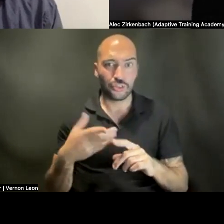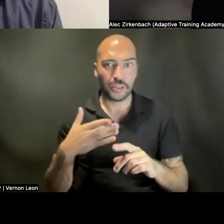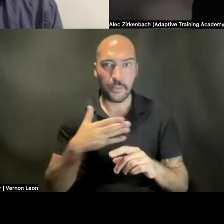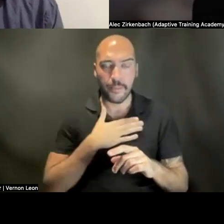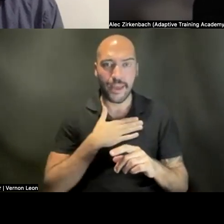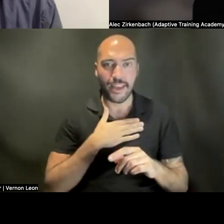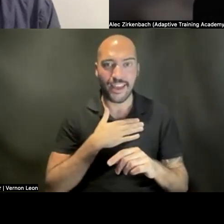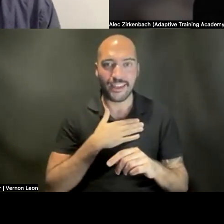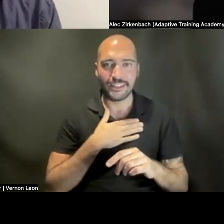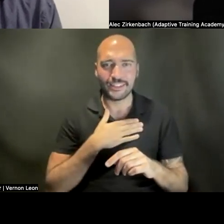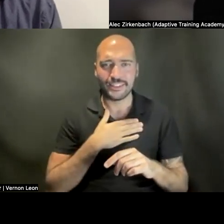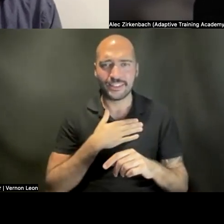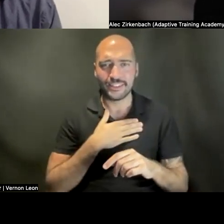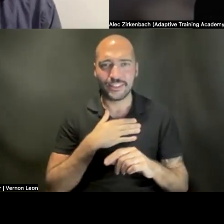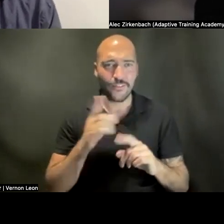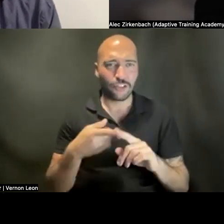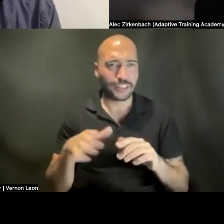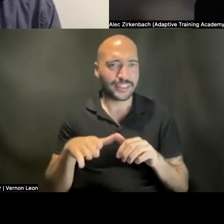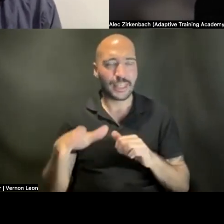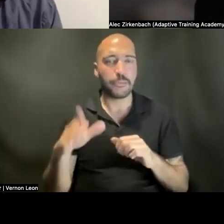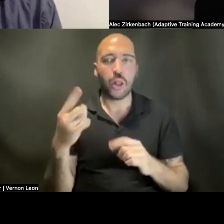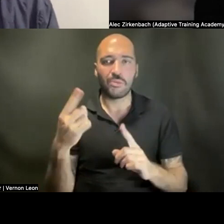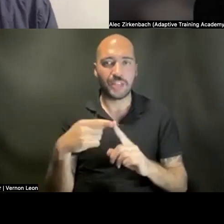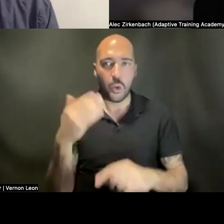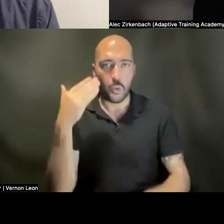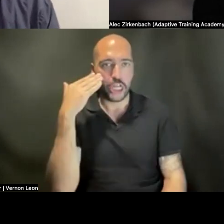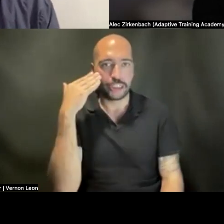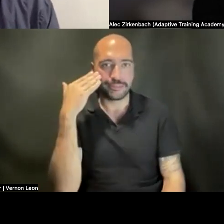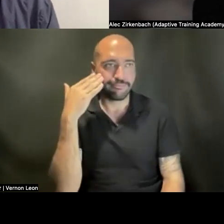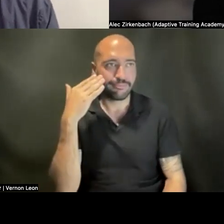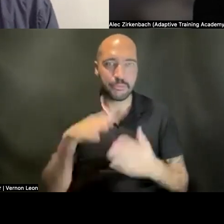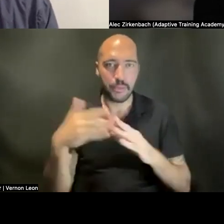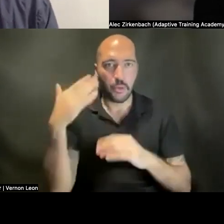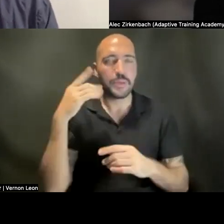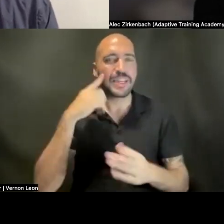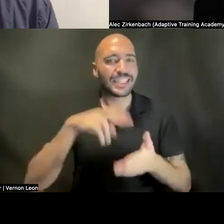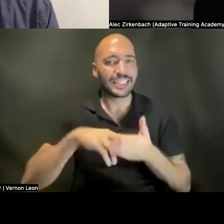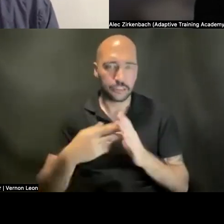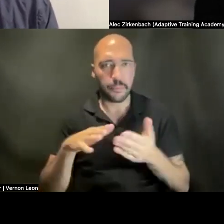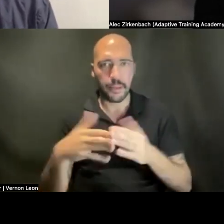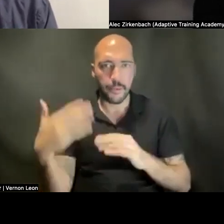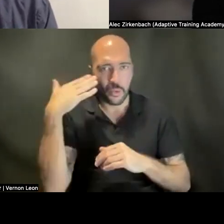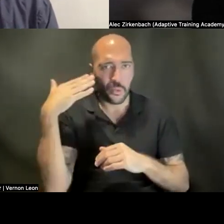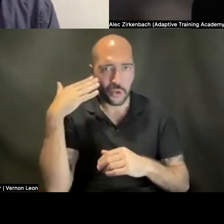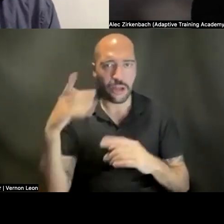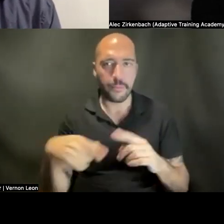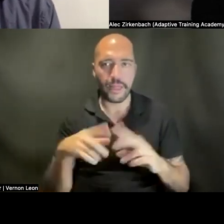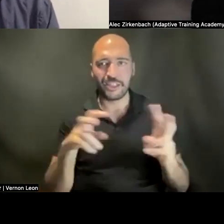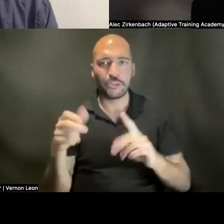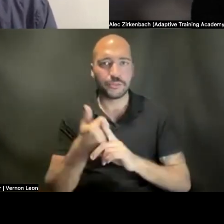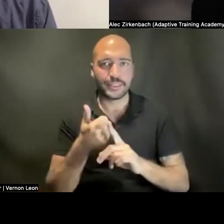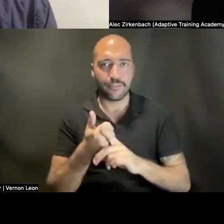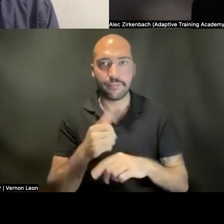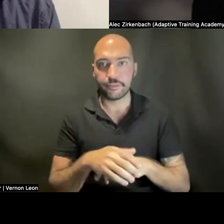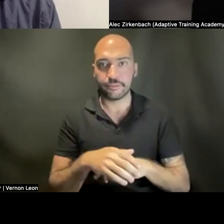go-to first step is always awareness. Be intentional about getting aware about the issues themselves,